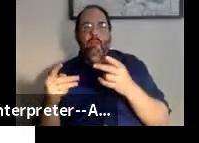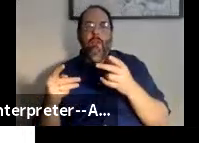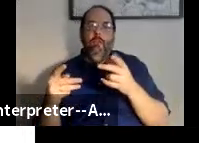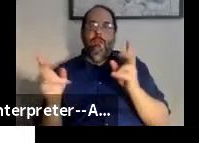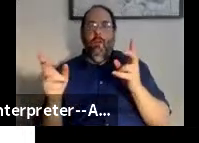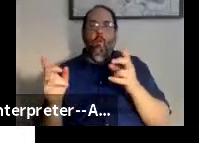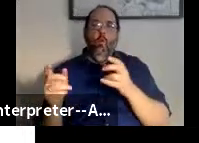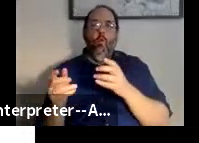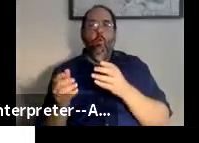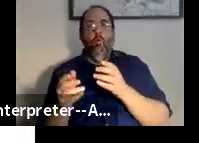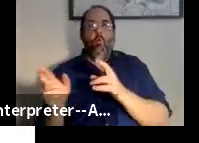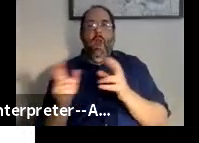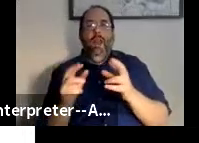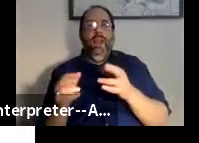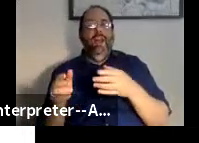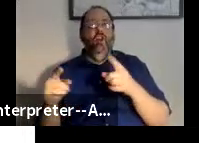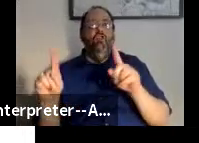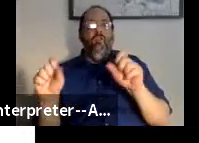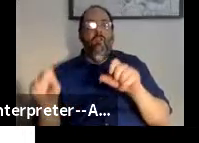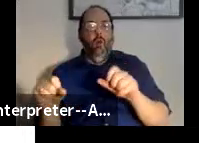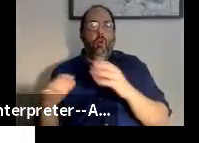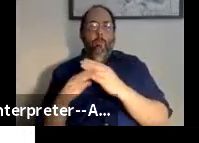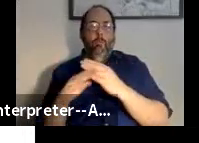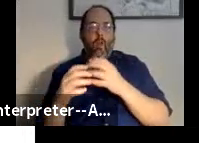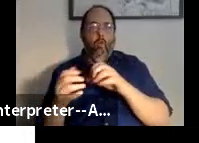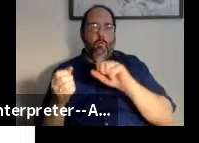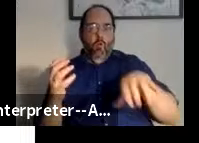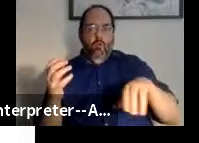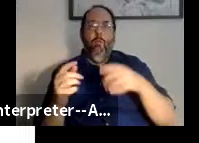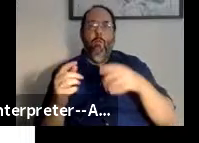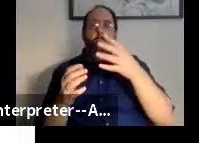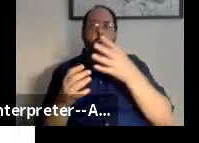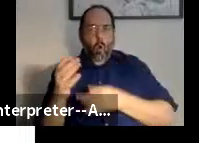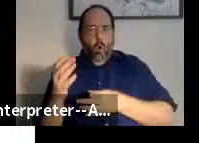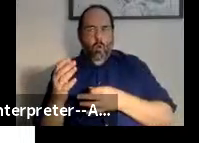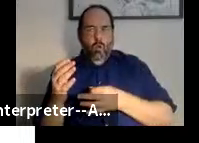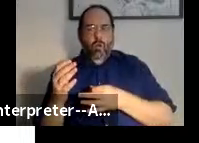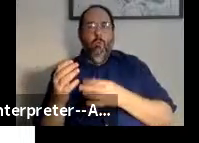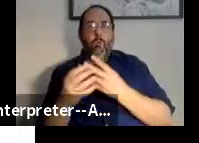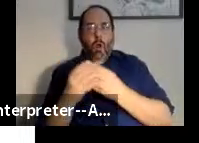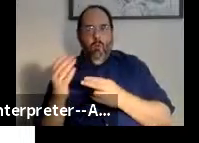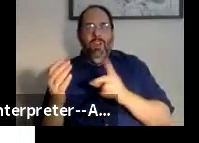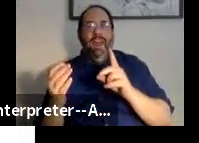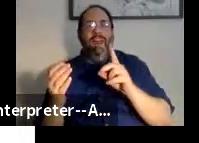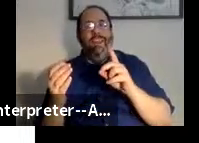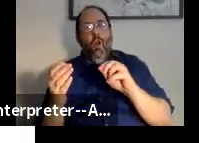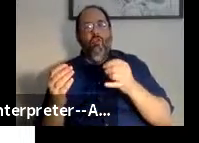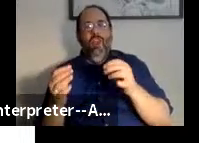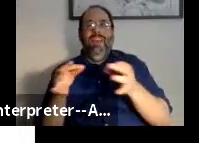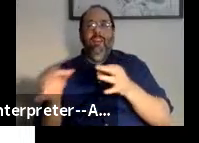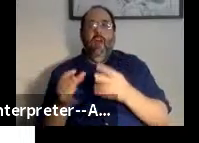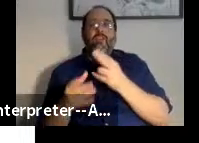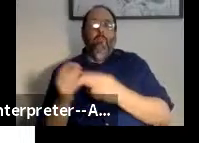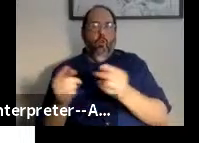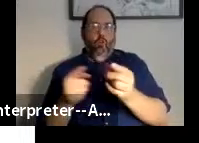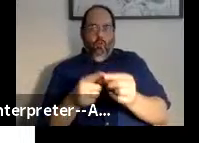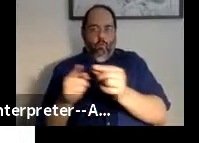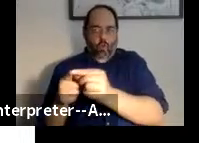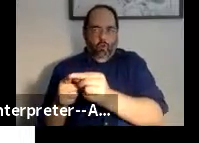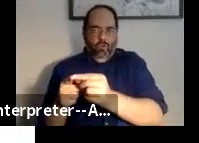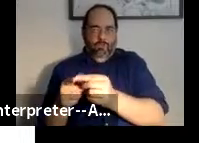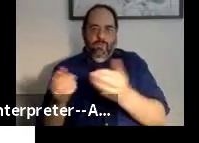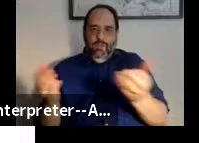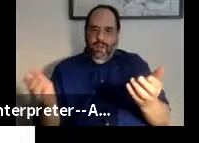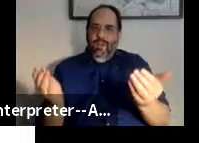achievable barrier removal, which both are defined by the enforcing agency, the Department of Justice. And again, here I provide their